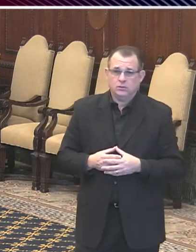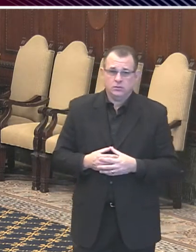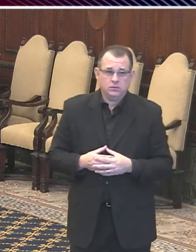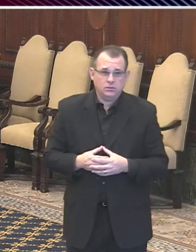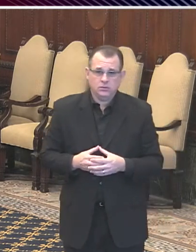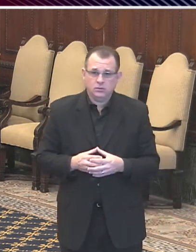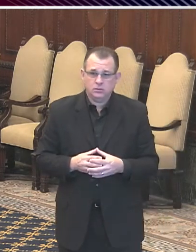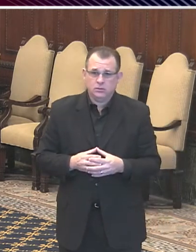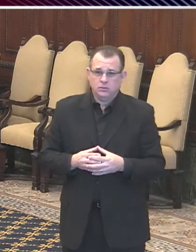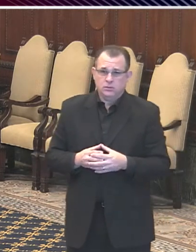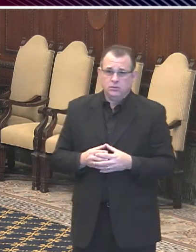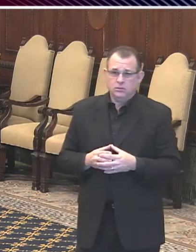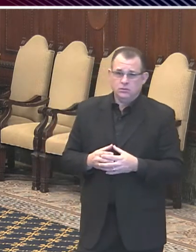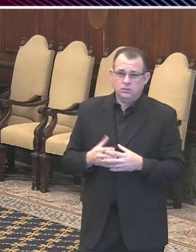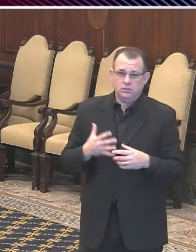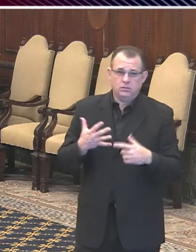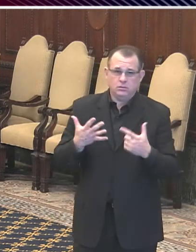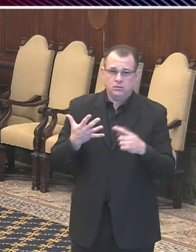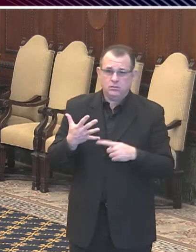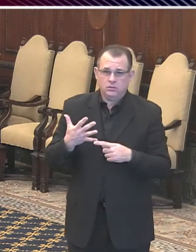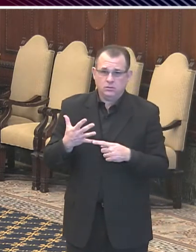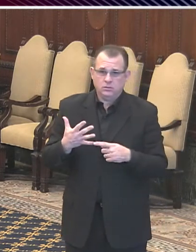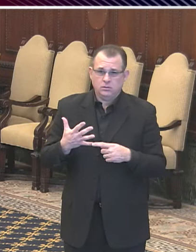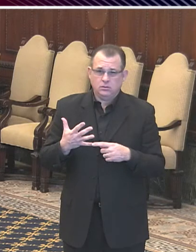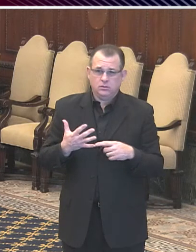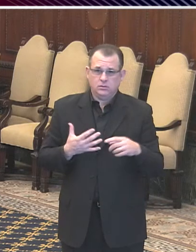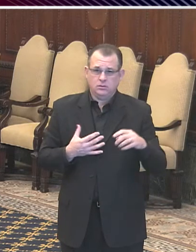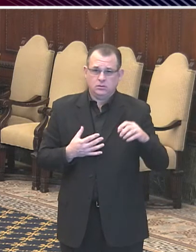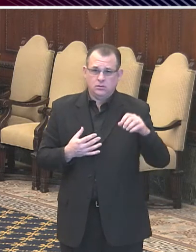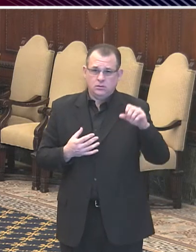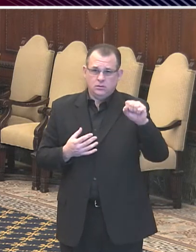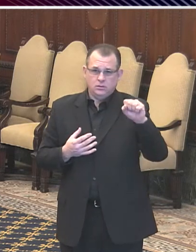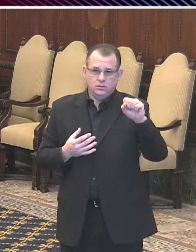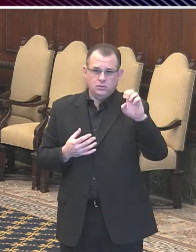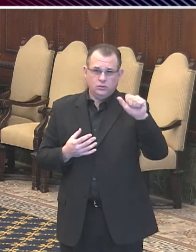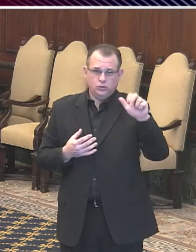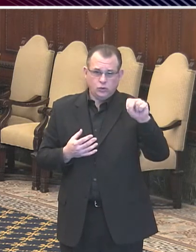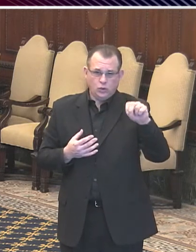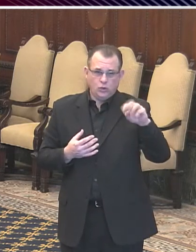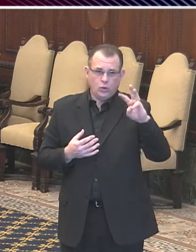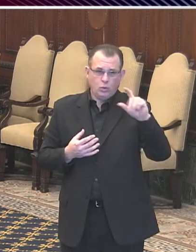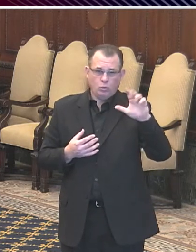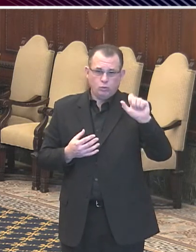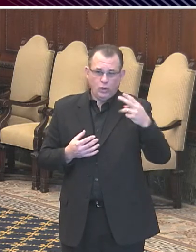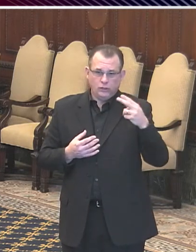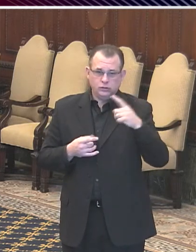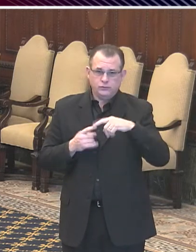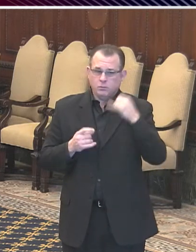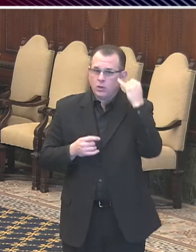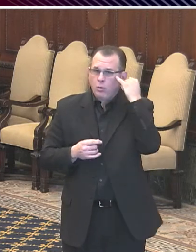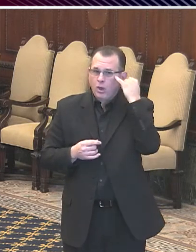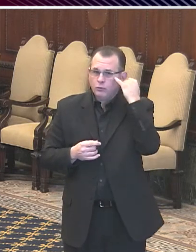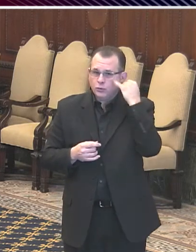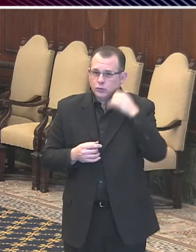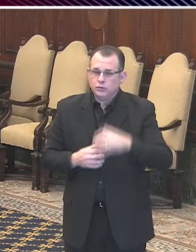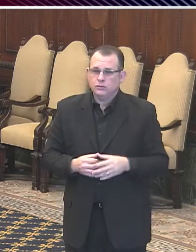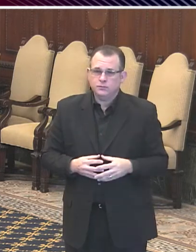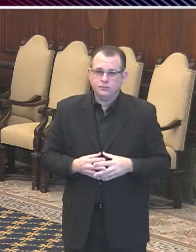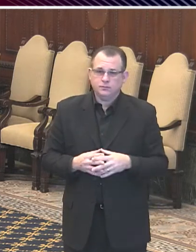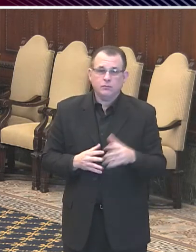Thanks, Mitch. We're going to go to Sean Walsh with the Inquirer now. You are unmuted. Thanks very